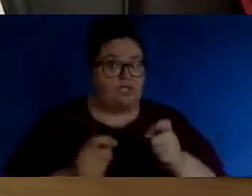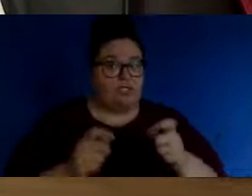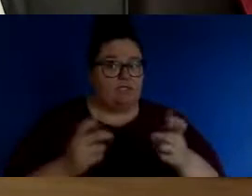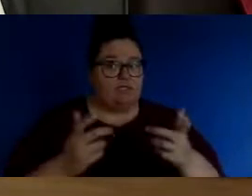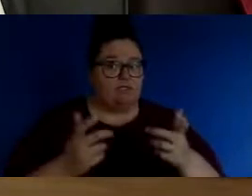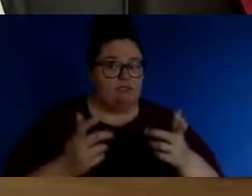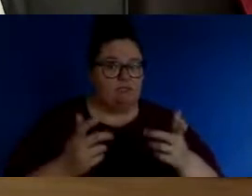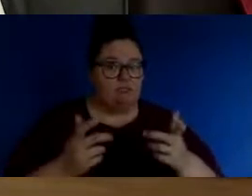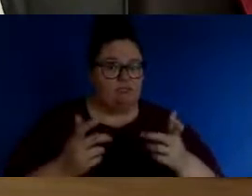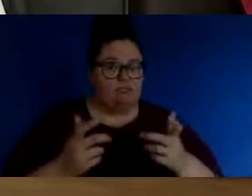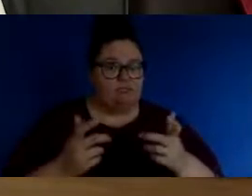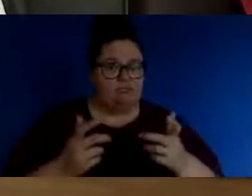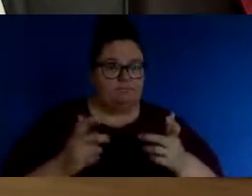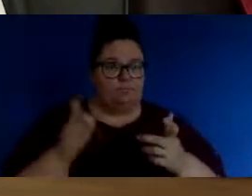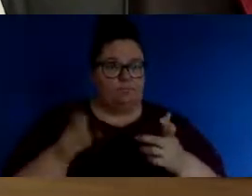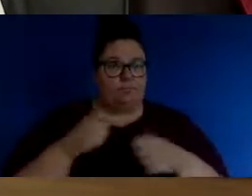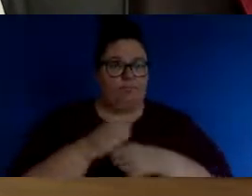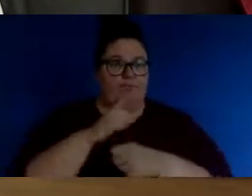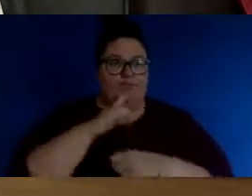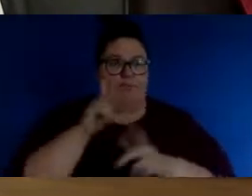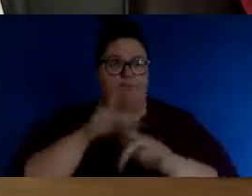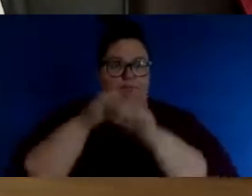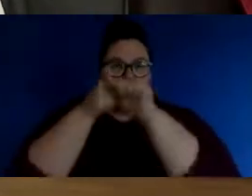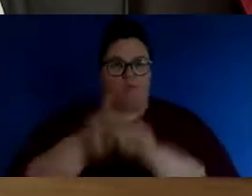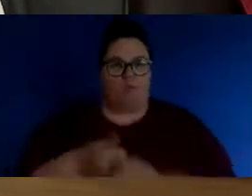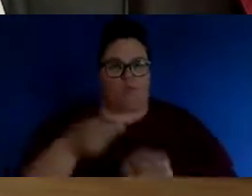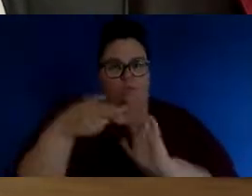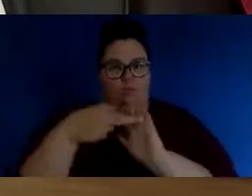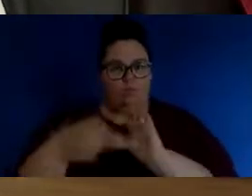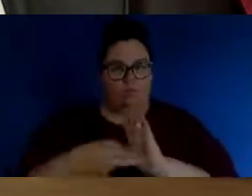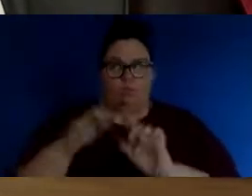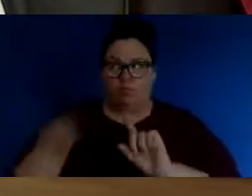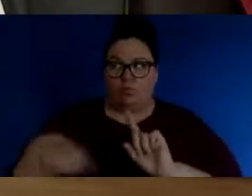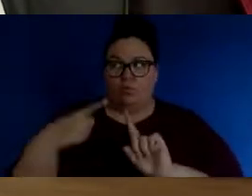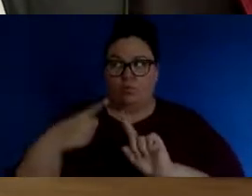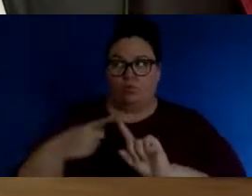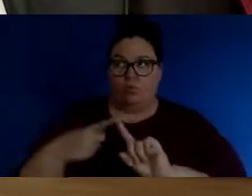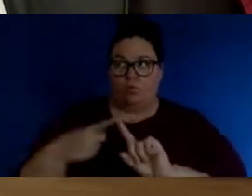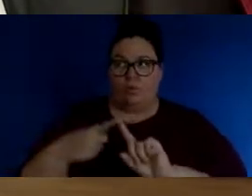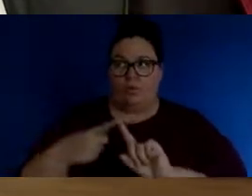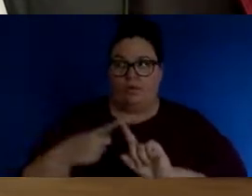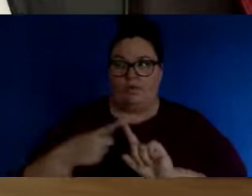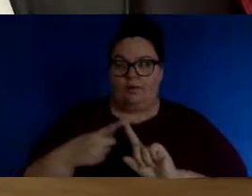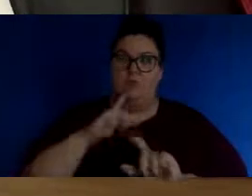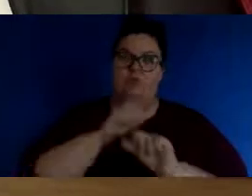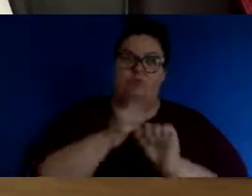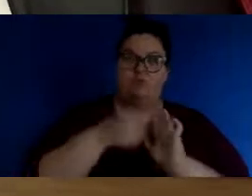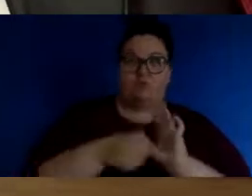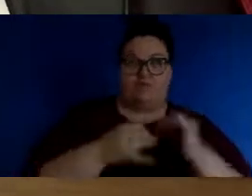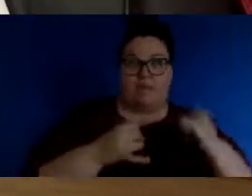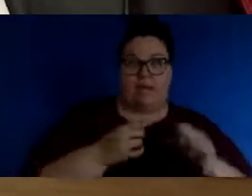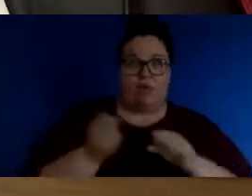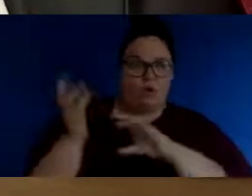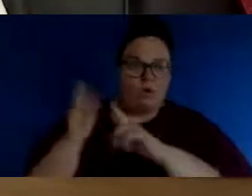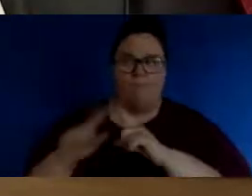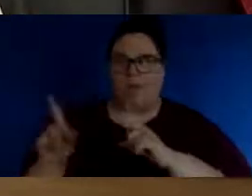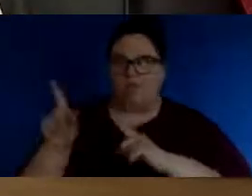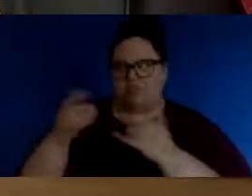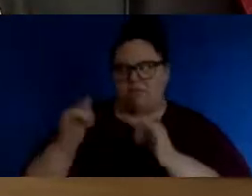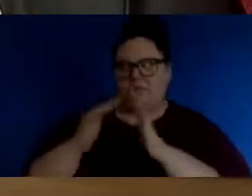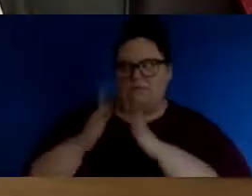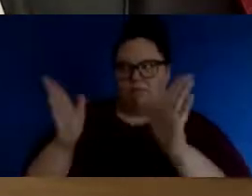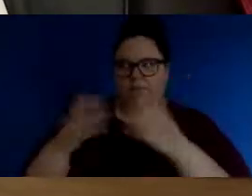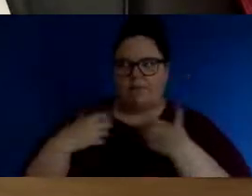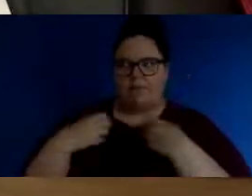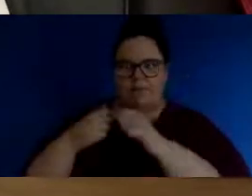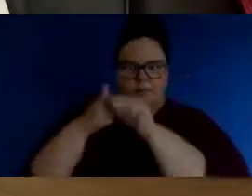to make sure that people adhere to when we have public health restrictions that have to be in place. But again, prior to the pandemic, we